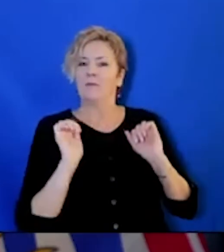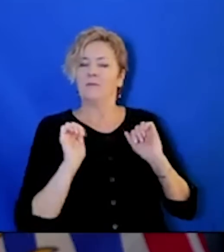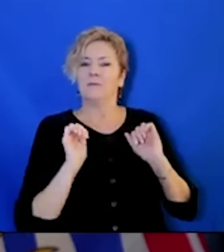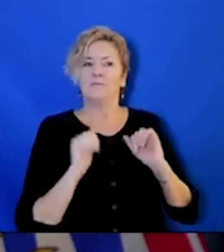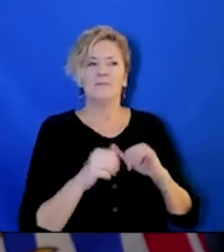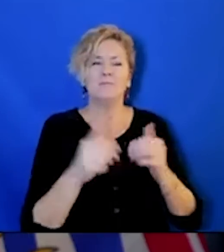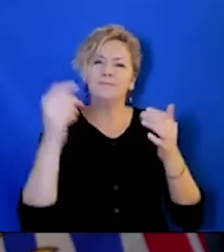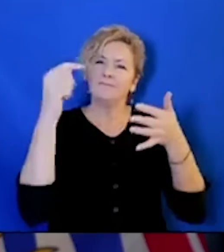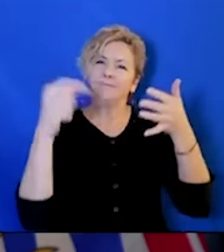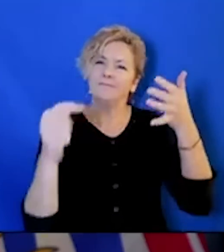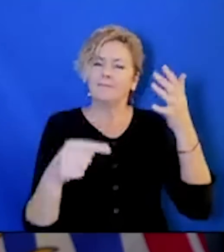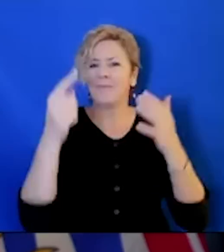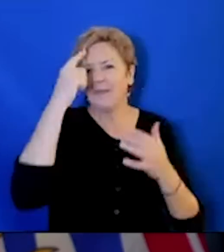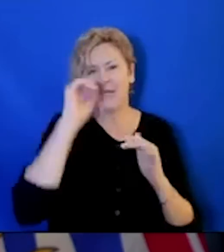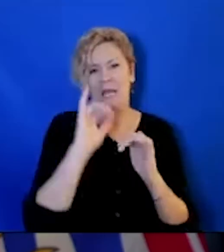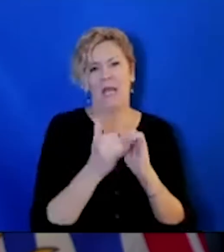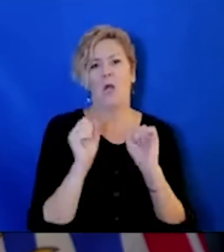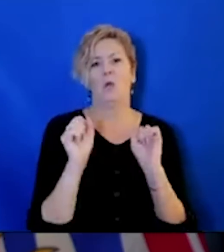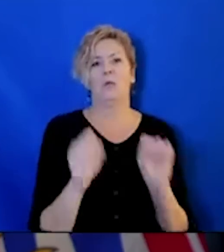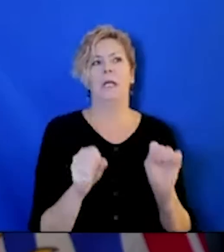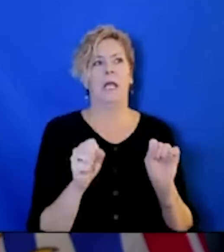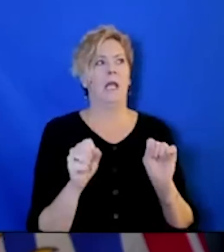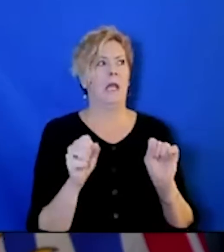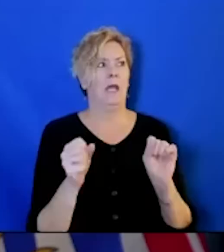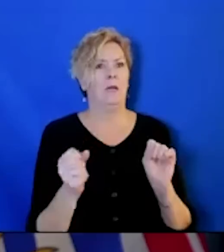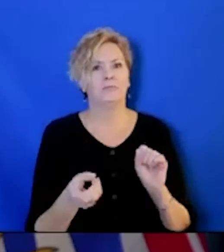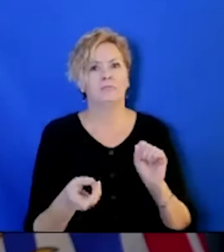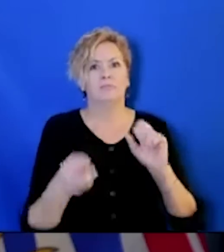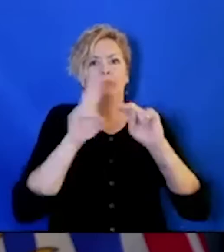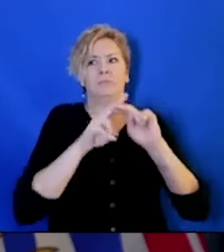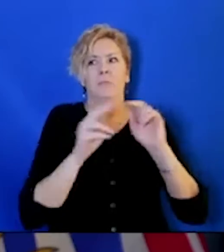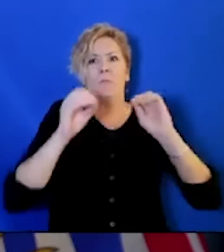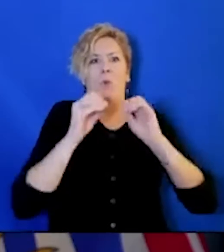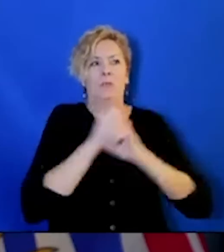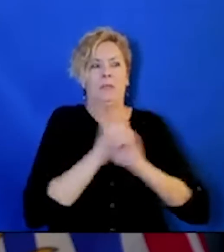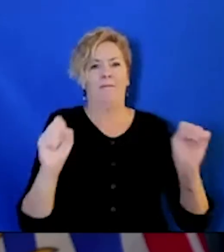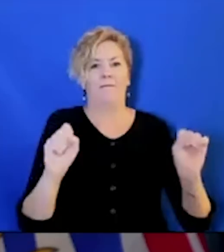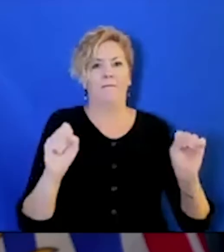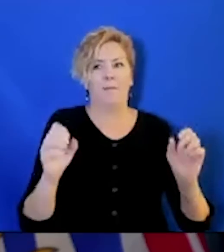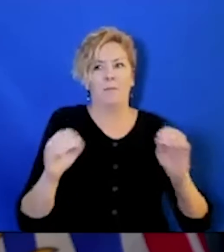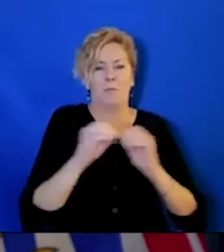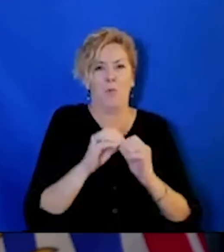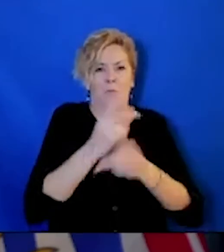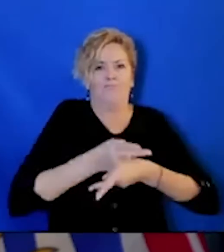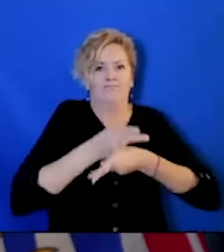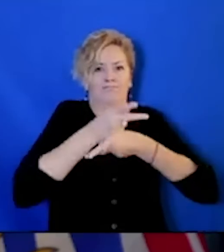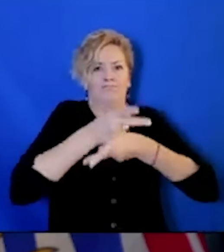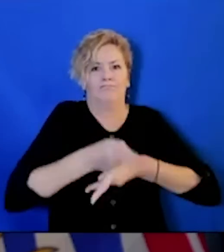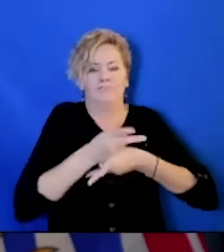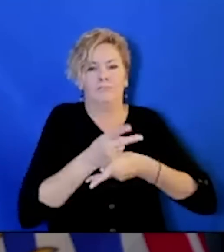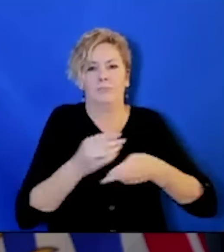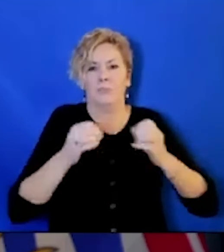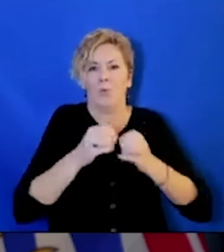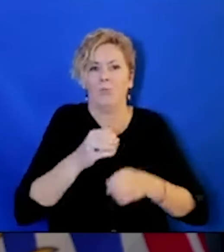it. This is our time to regroup. So say no to those play dates right now. This is not the time to